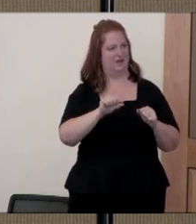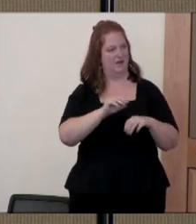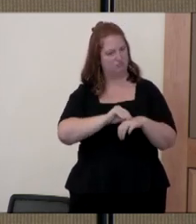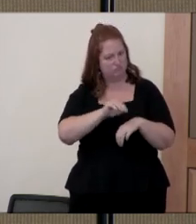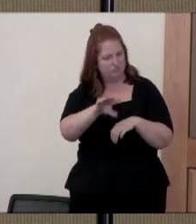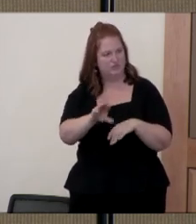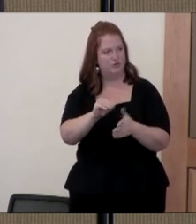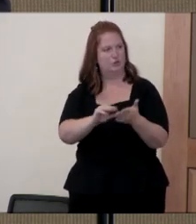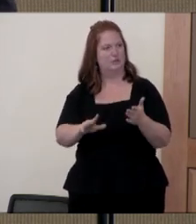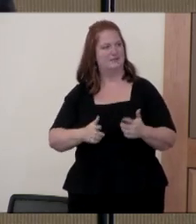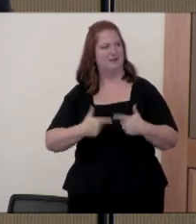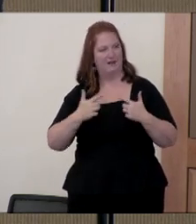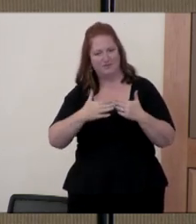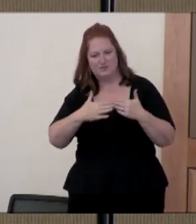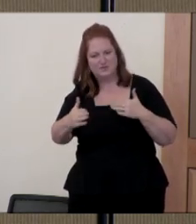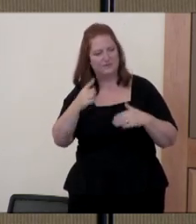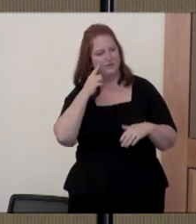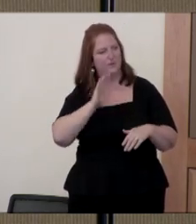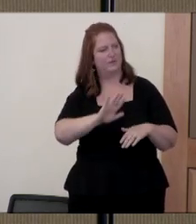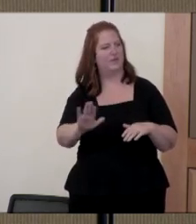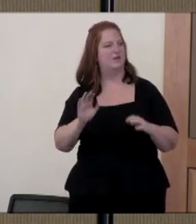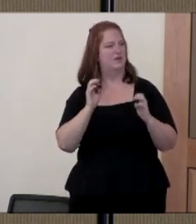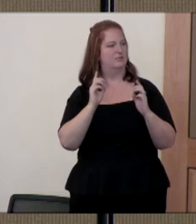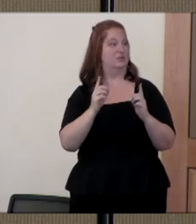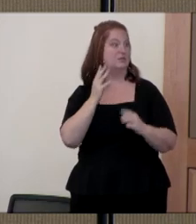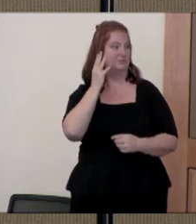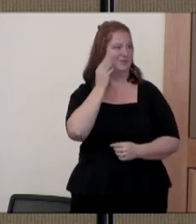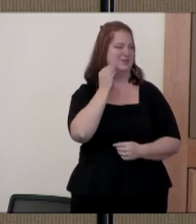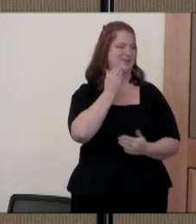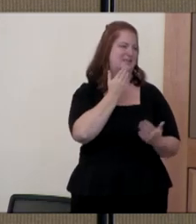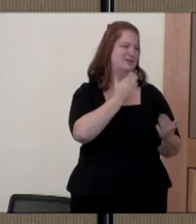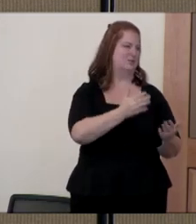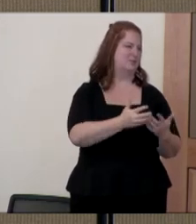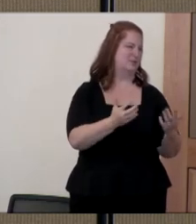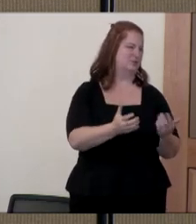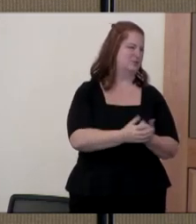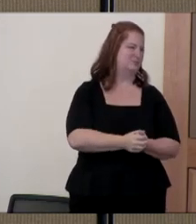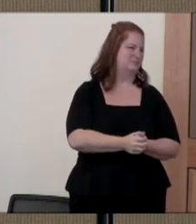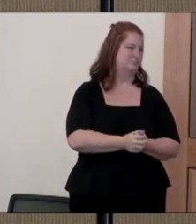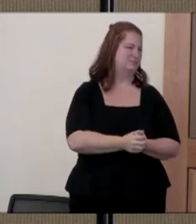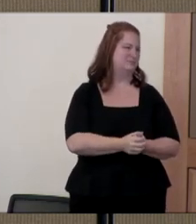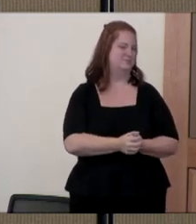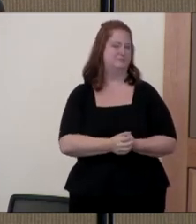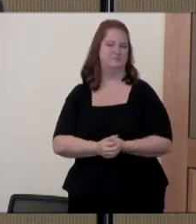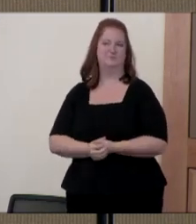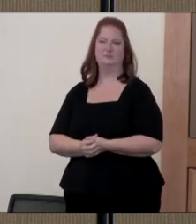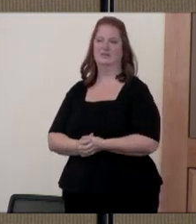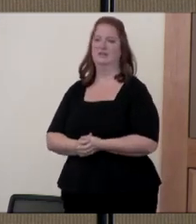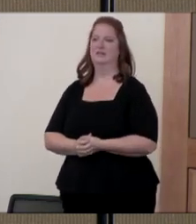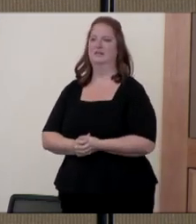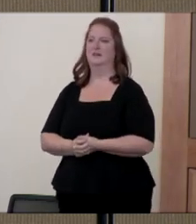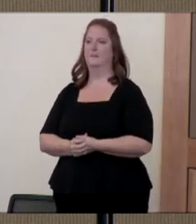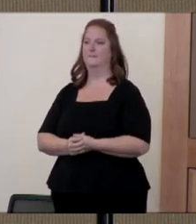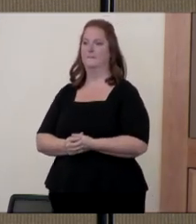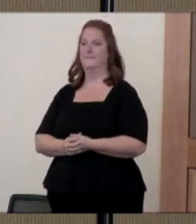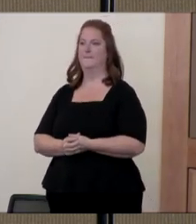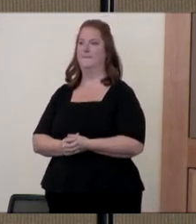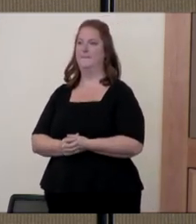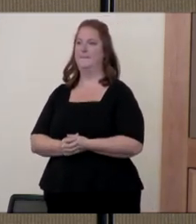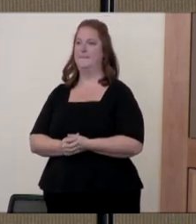students' lives and through their educational experiences. So thank you very, very much. So,